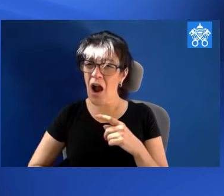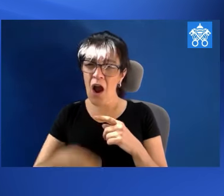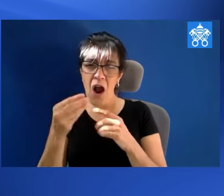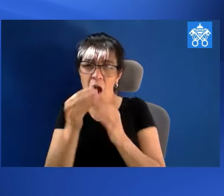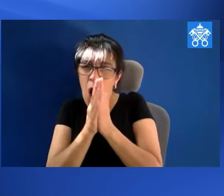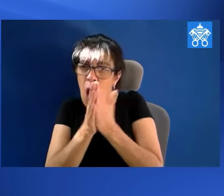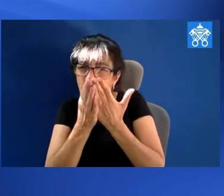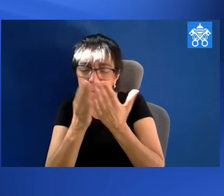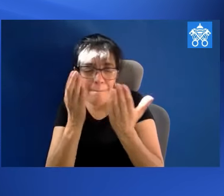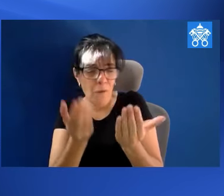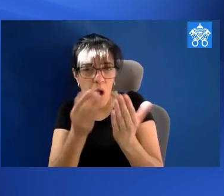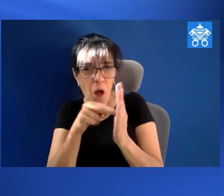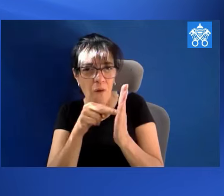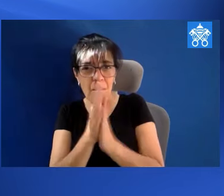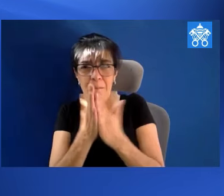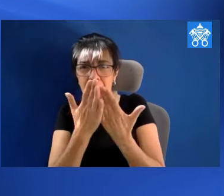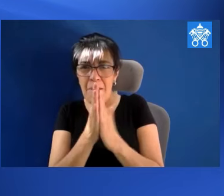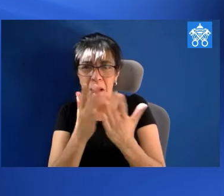Take a pocket copy